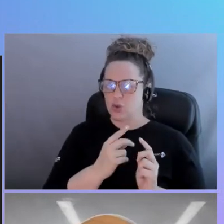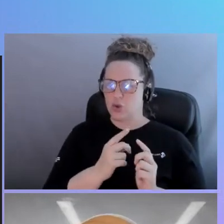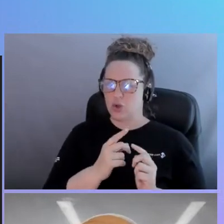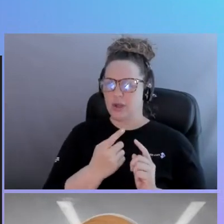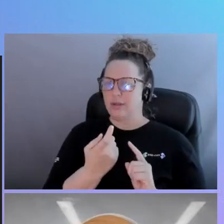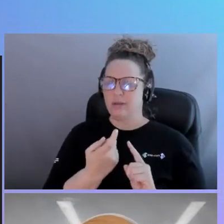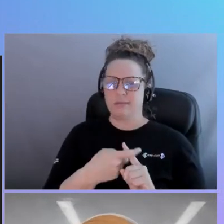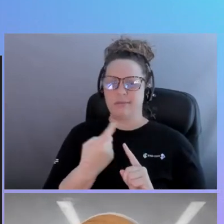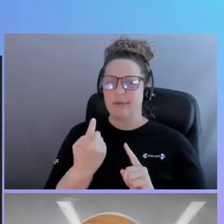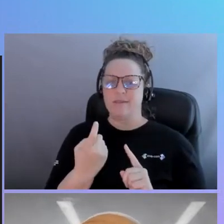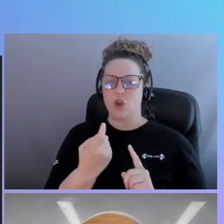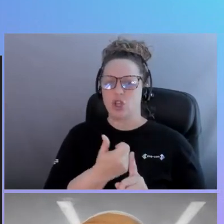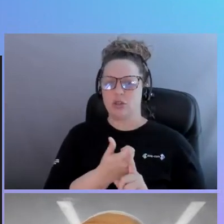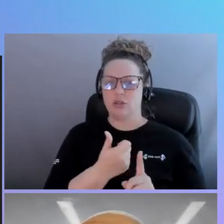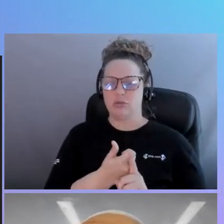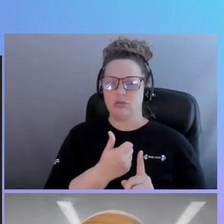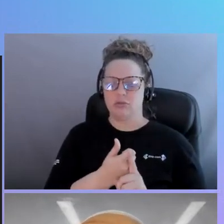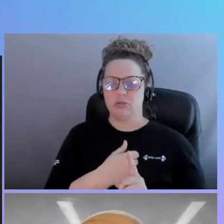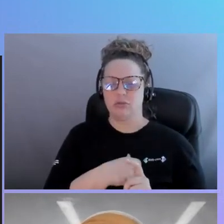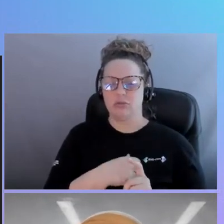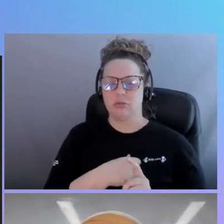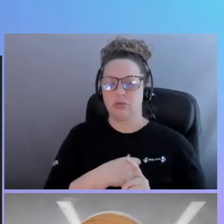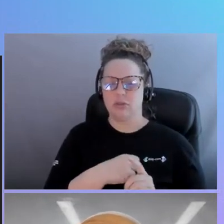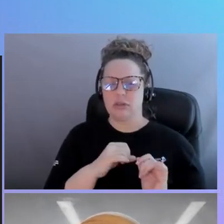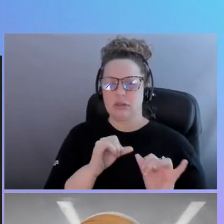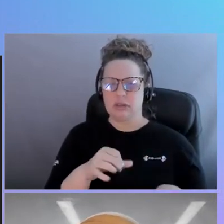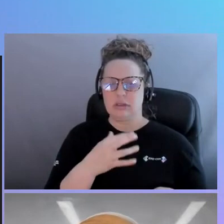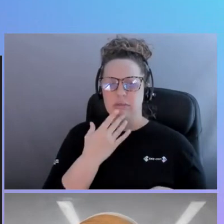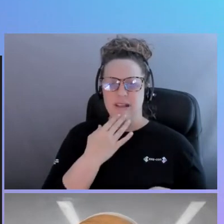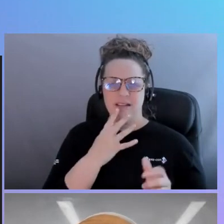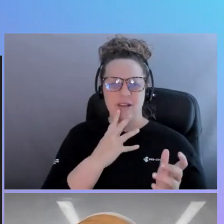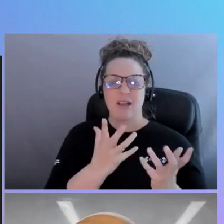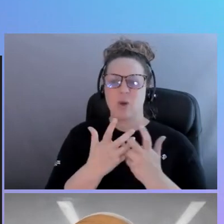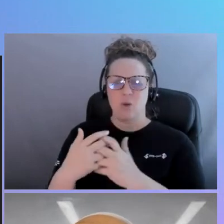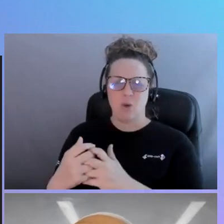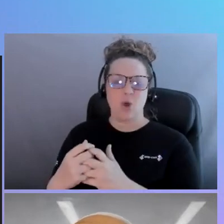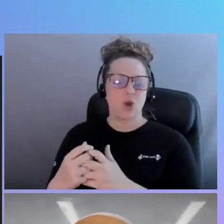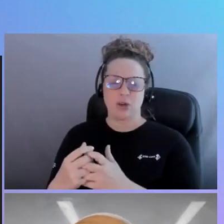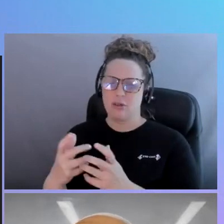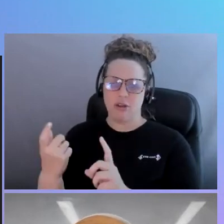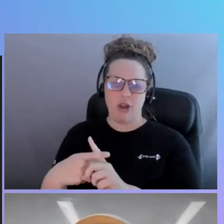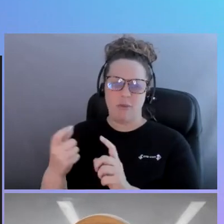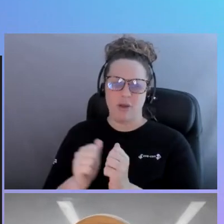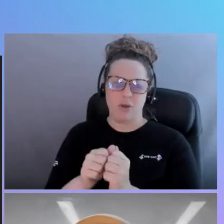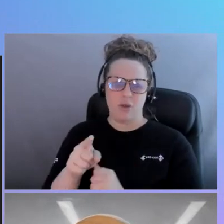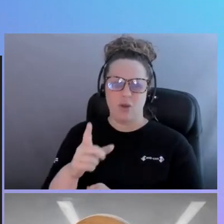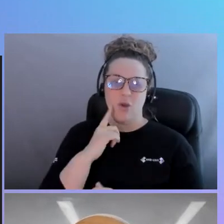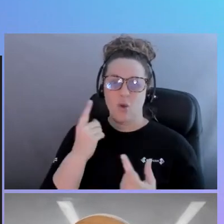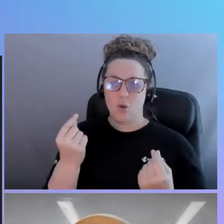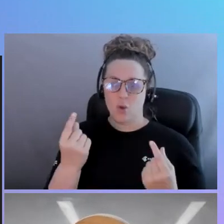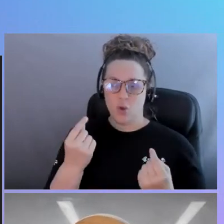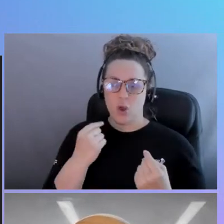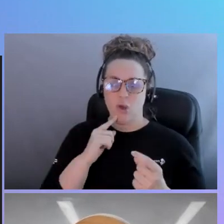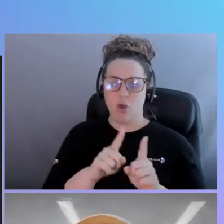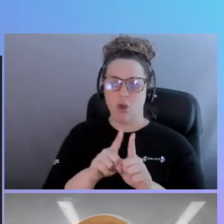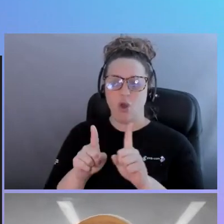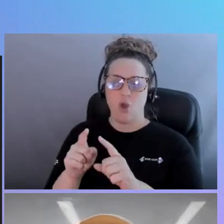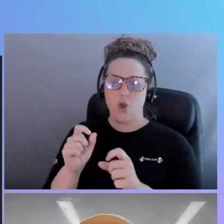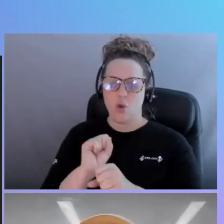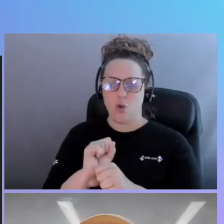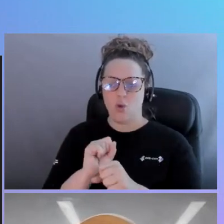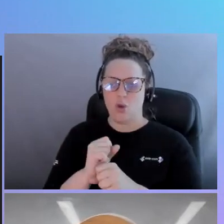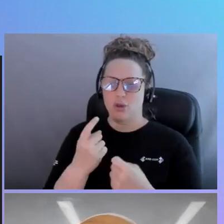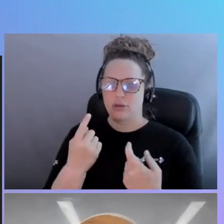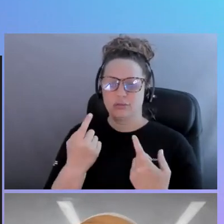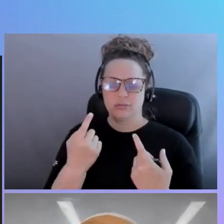system colors, and they will work with this setting automatically for you, and they will also work automatically when you